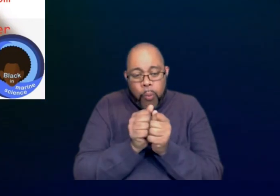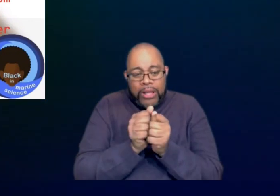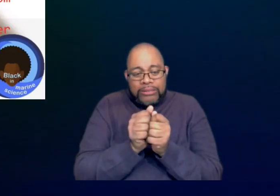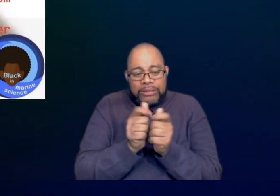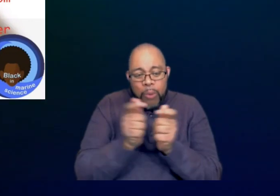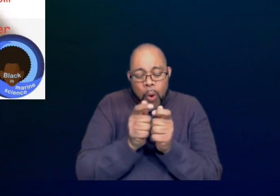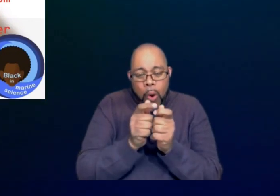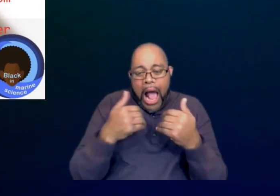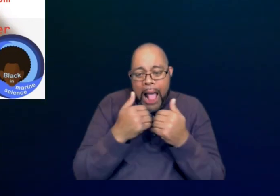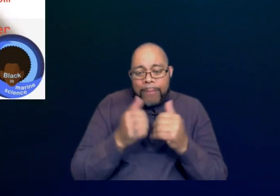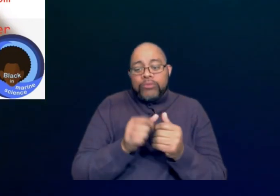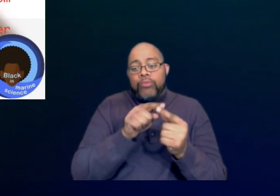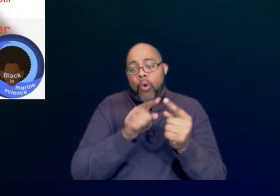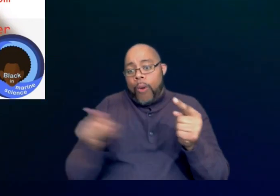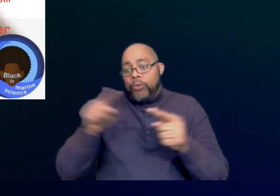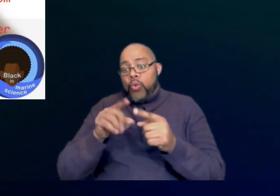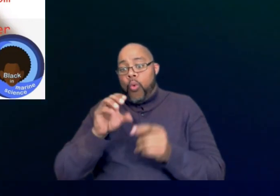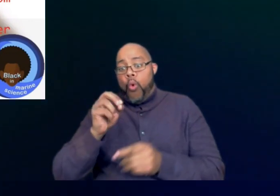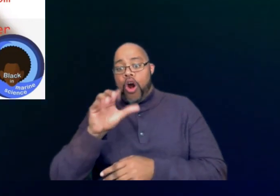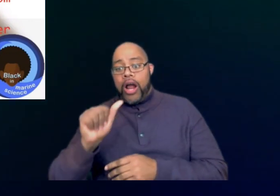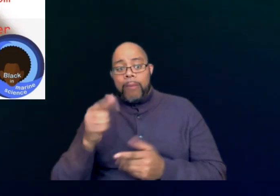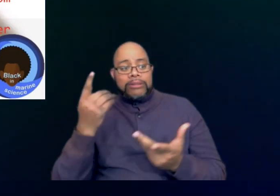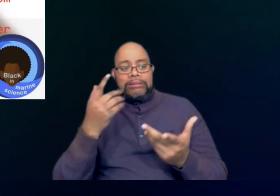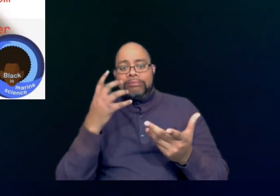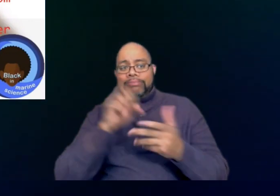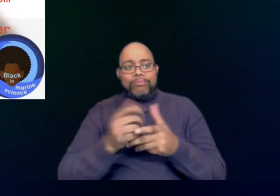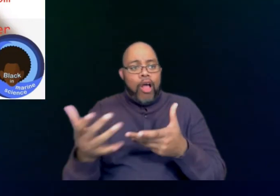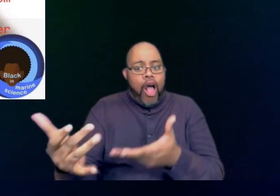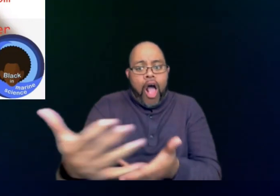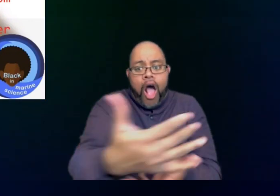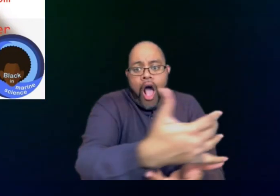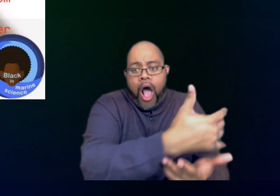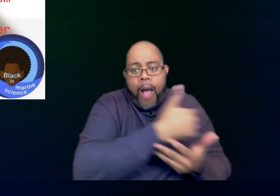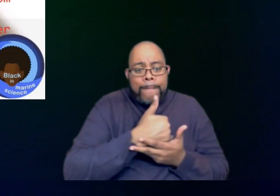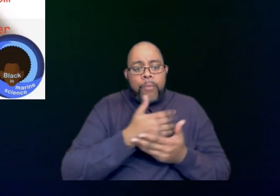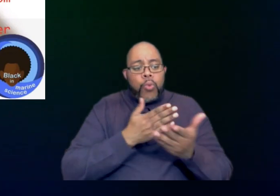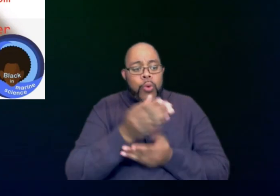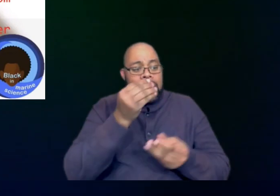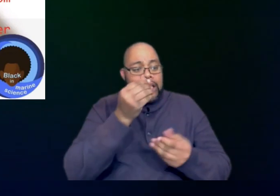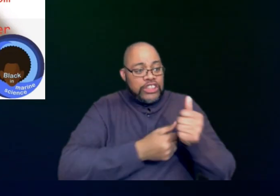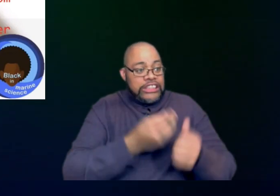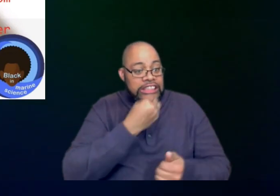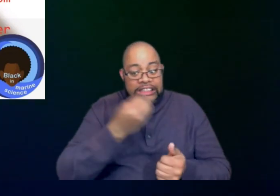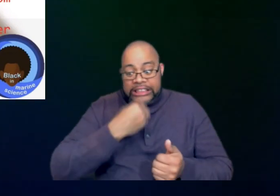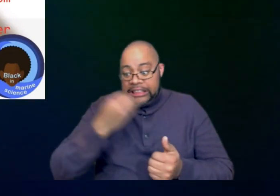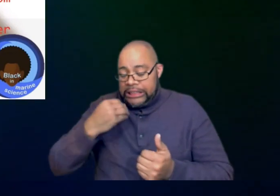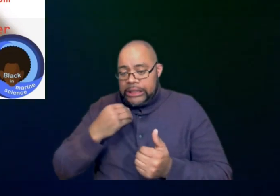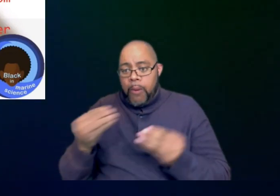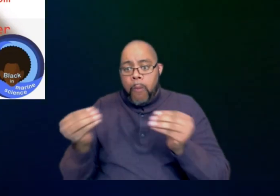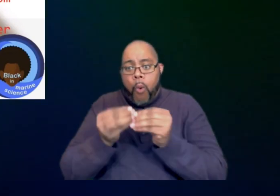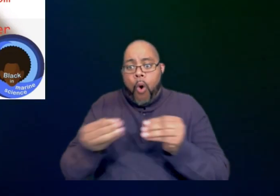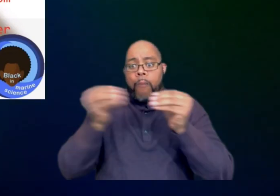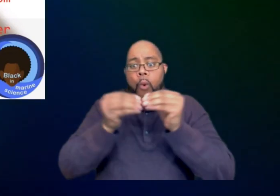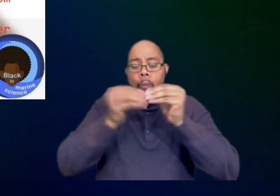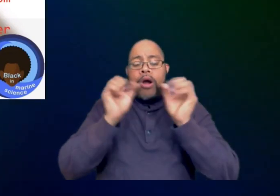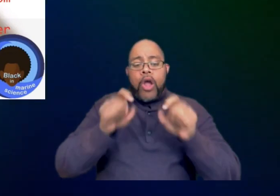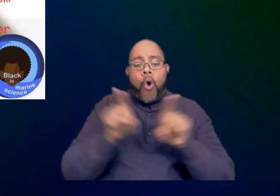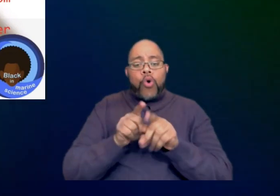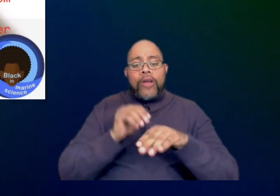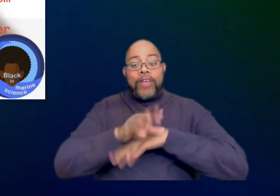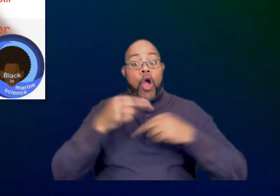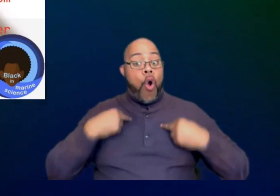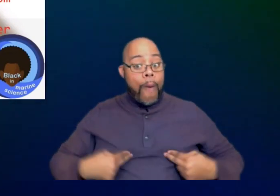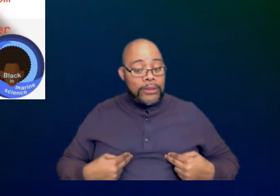with the phytoplankton, because all it did was accumulate through each organism that it ate. And this can